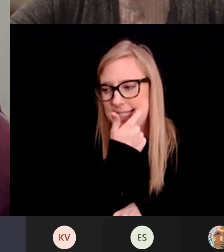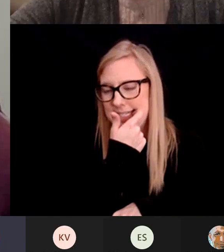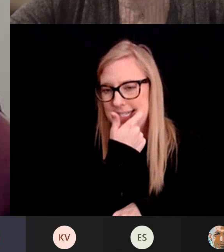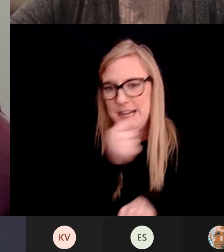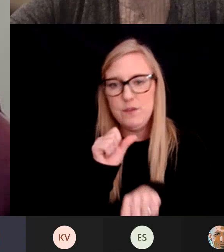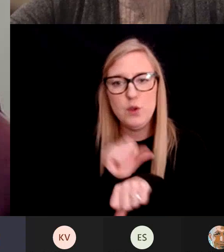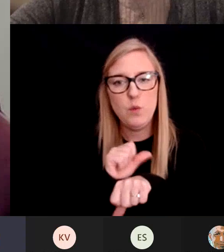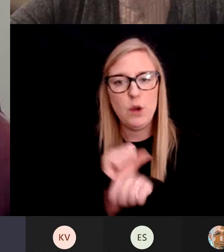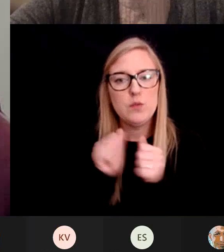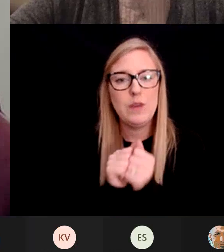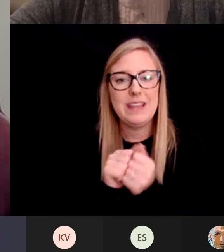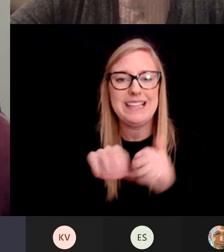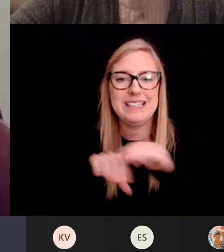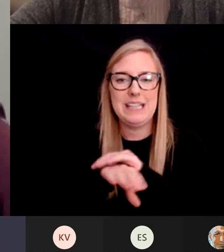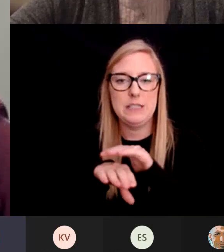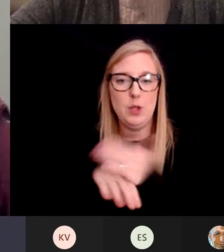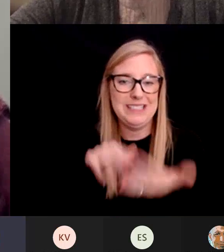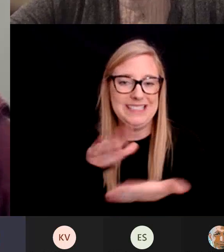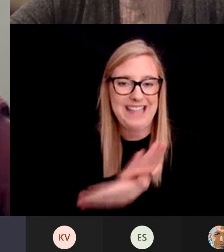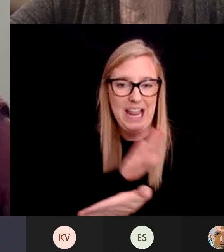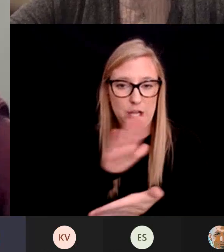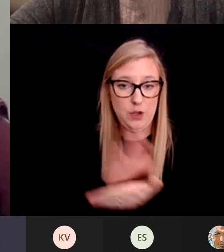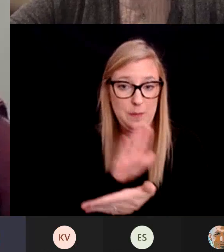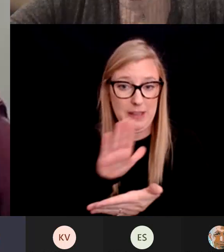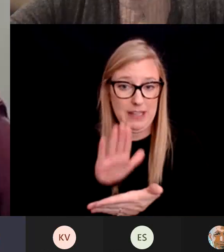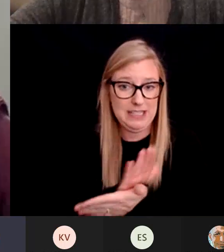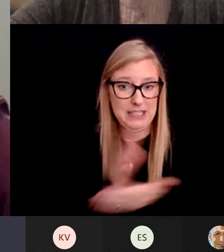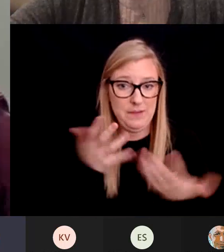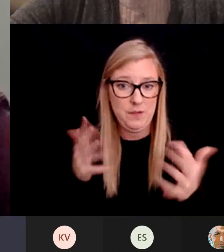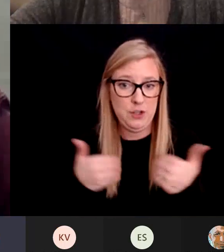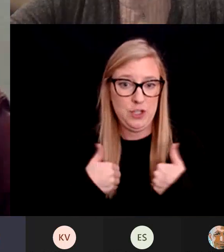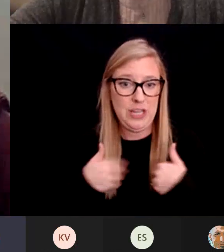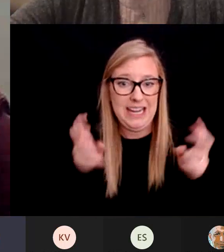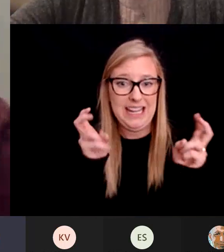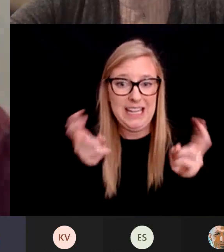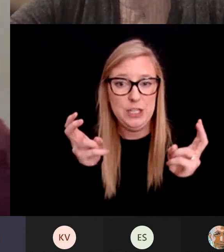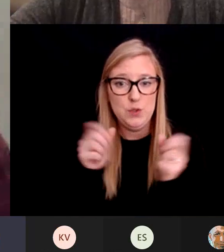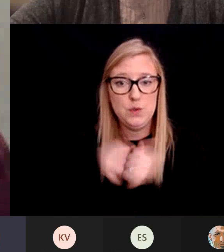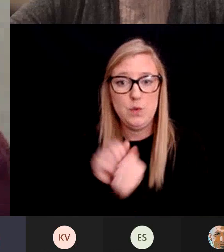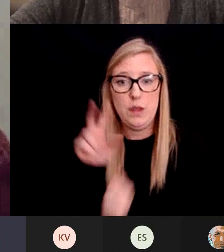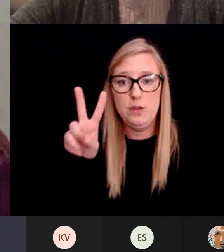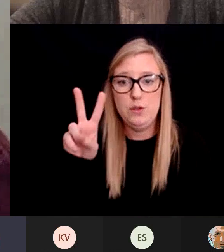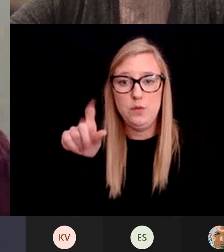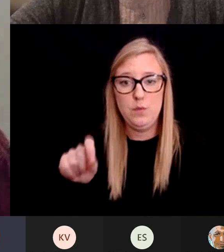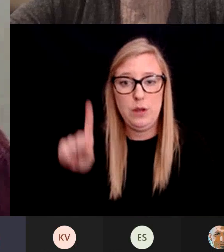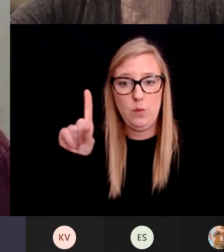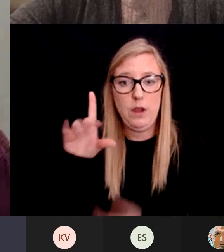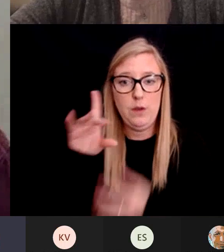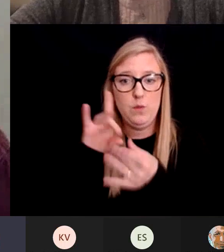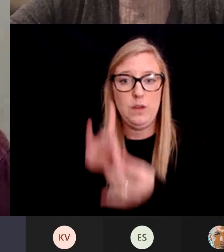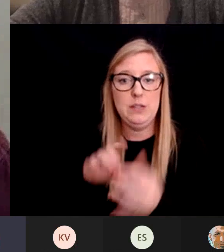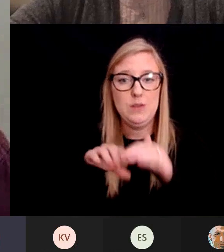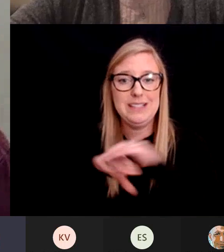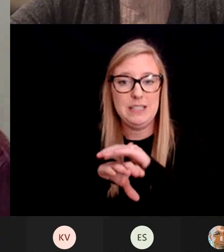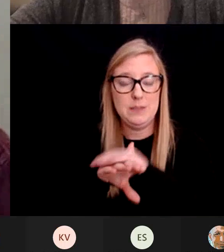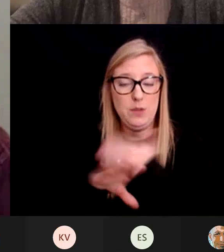accessible documents? And if you've had issues with 2.1 in regards to accessible